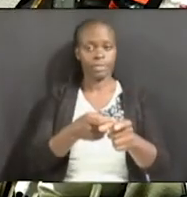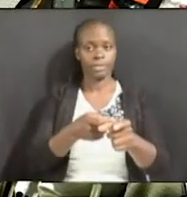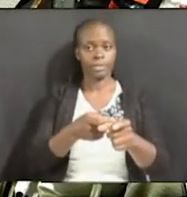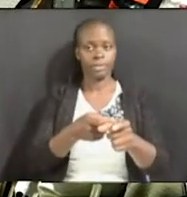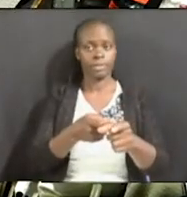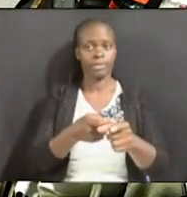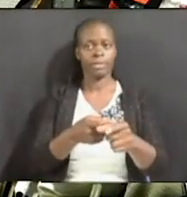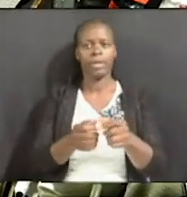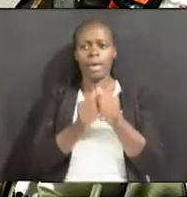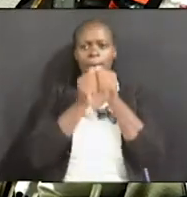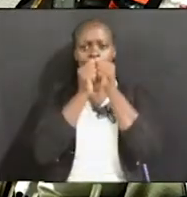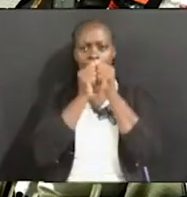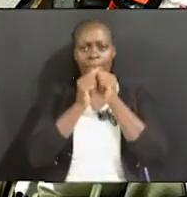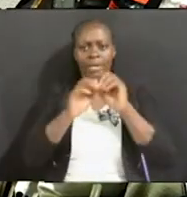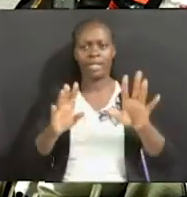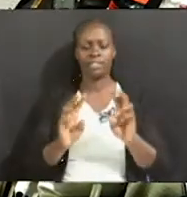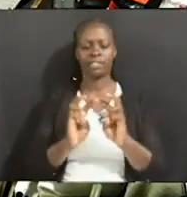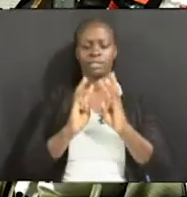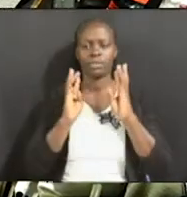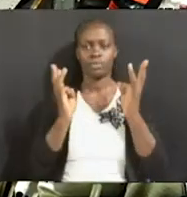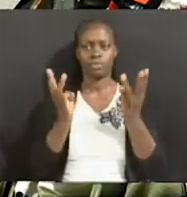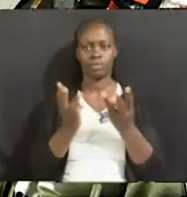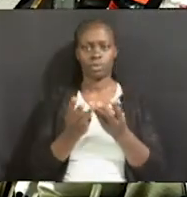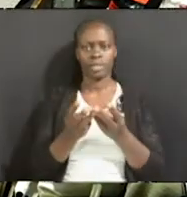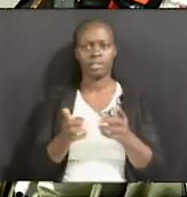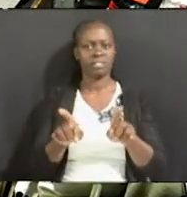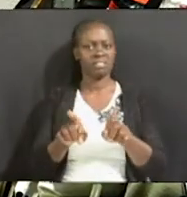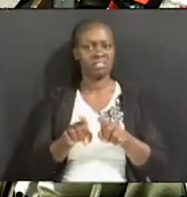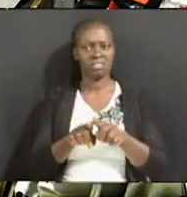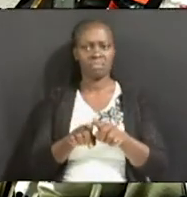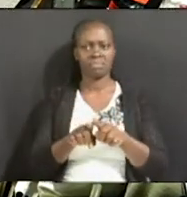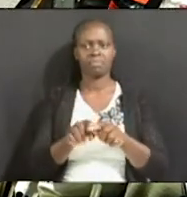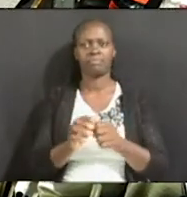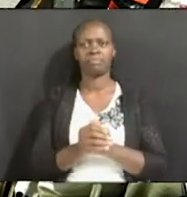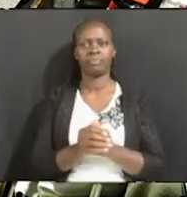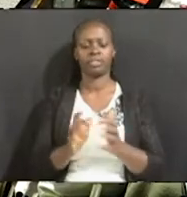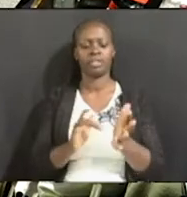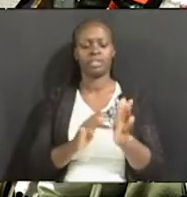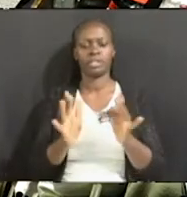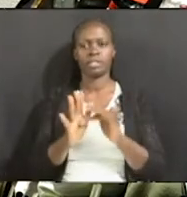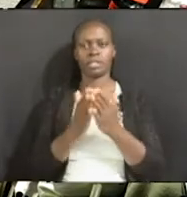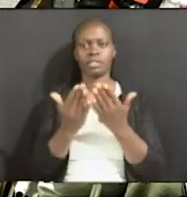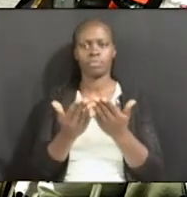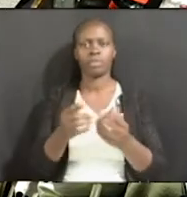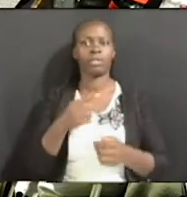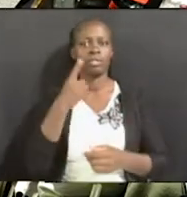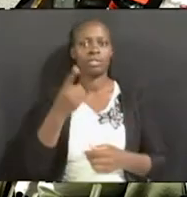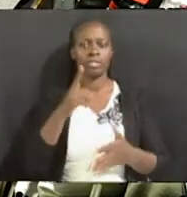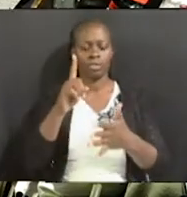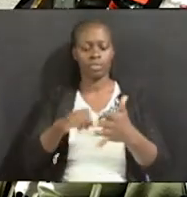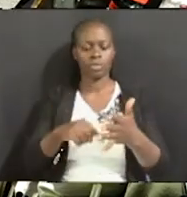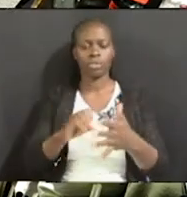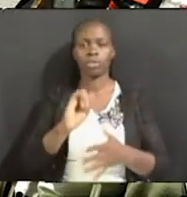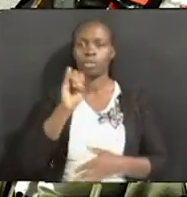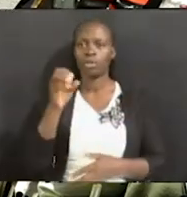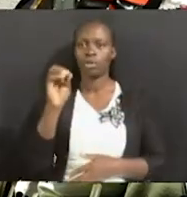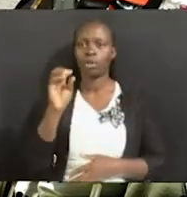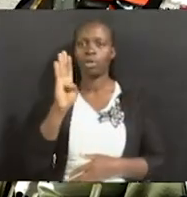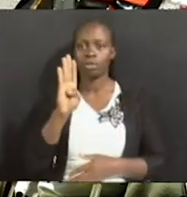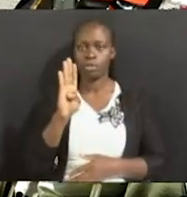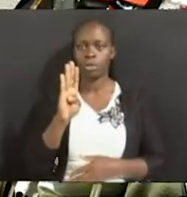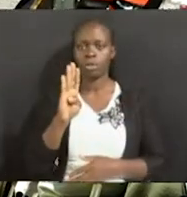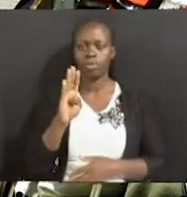Bless the world like Job did. The Bible says that Job was the eye to the